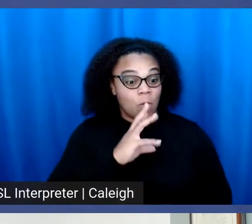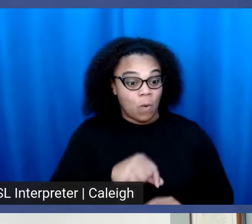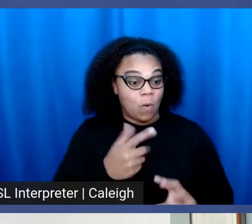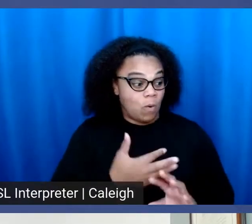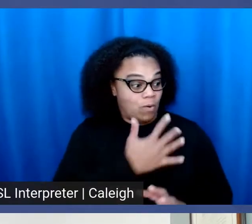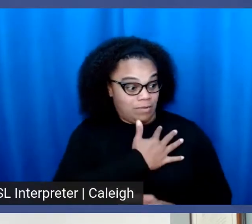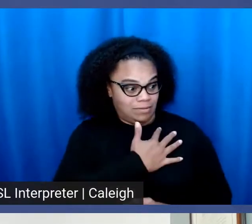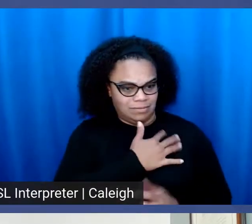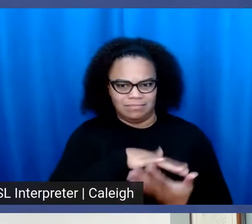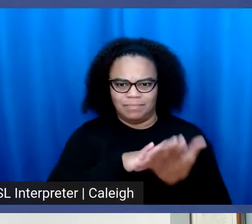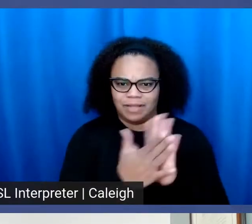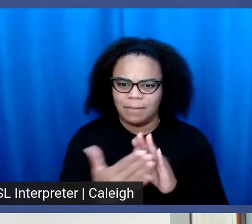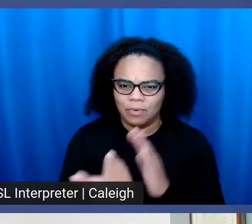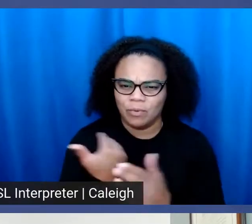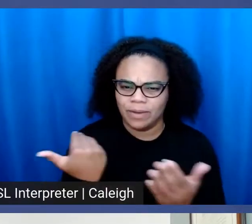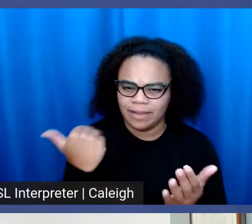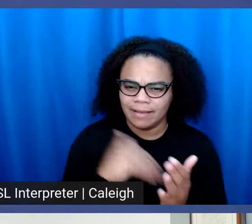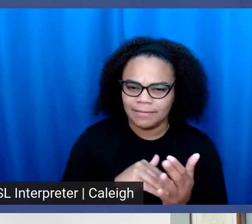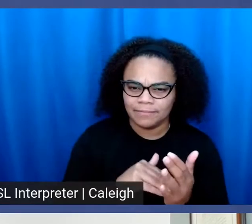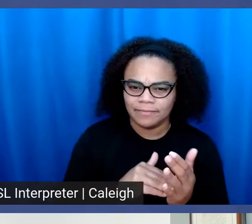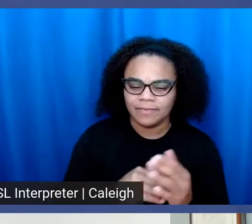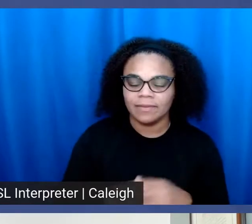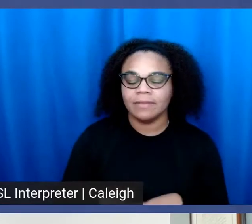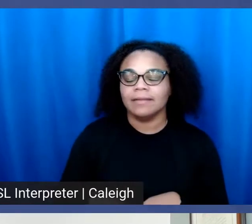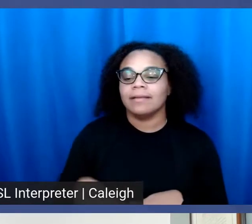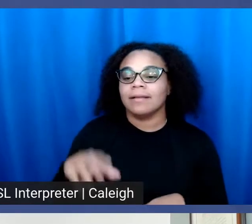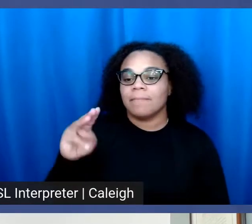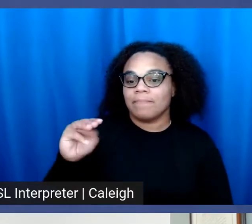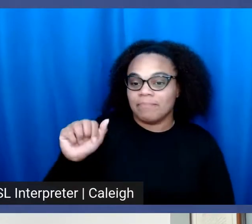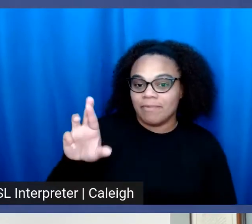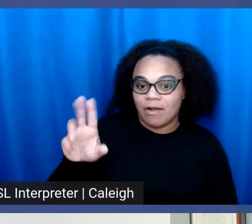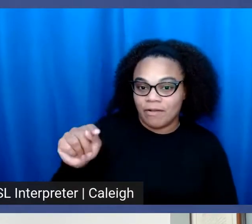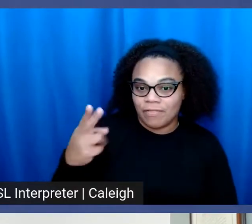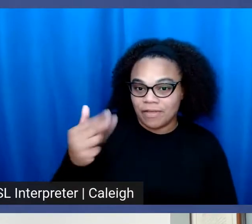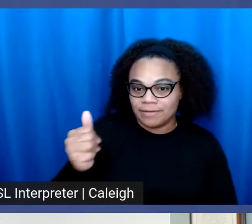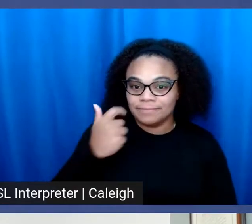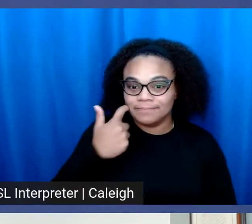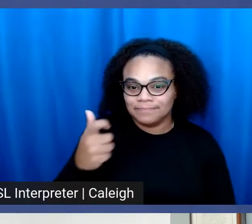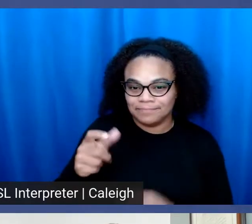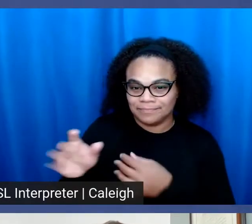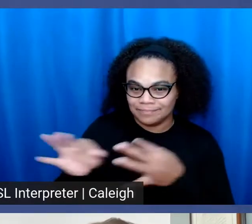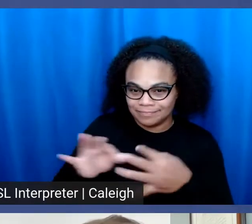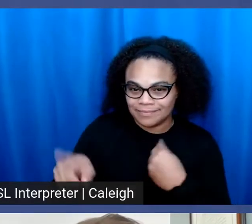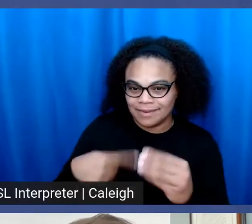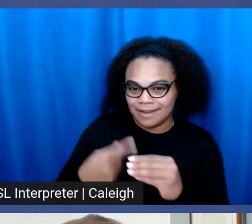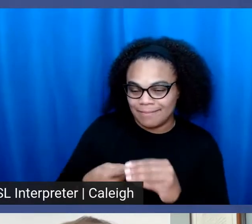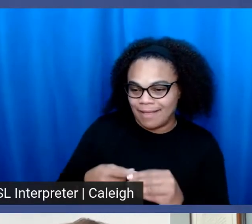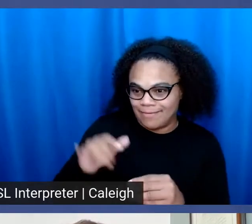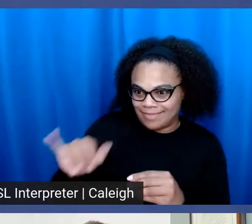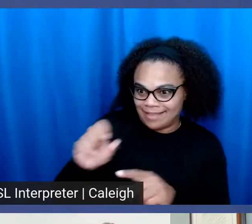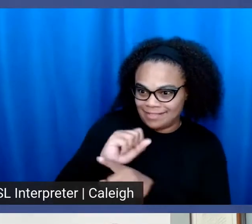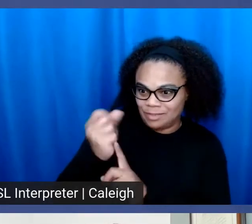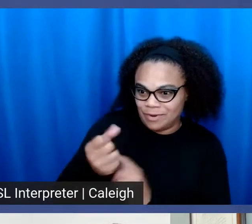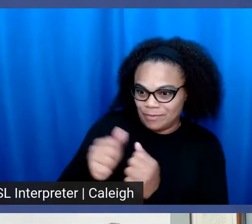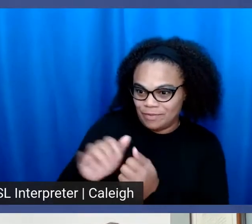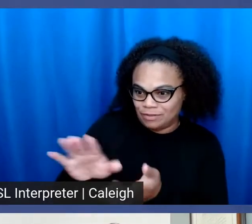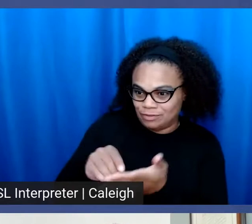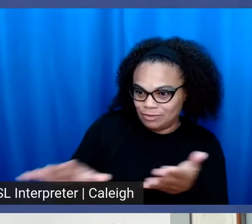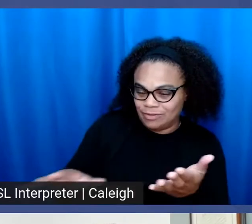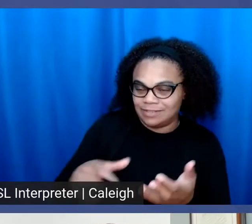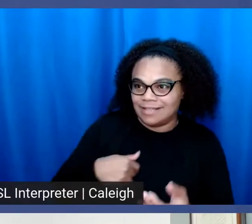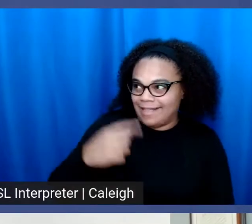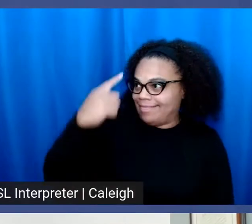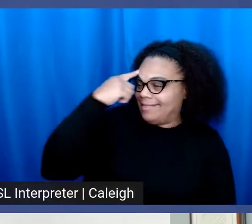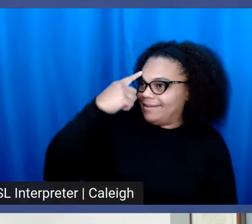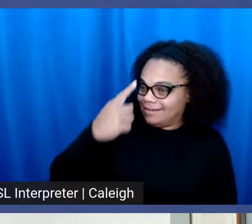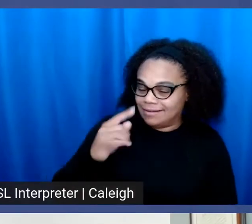Martha so eloquently described and her students so valiantly stood against. I think that as we wrote, Ricky,